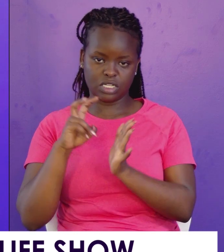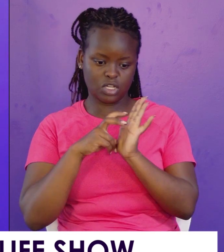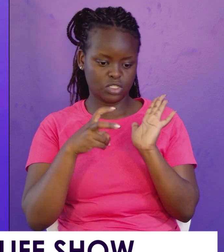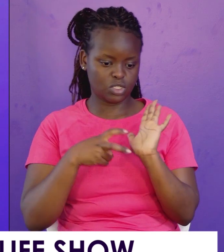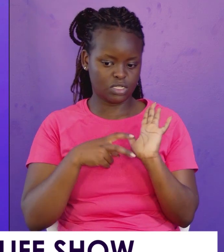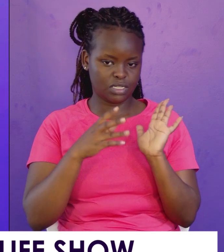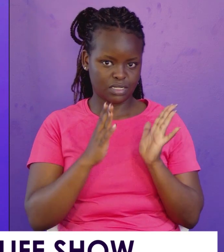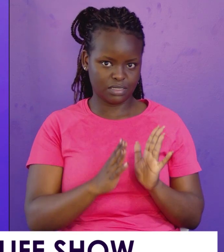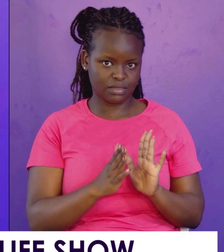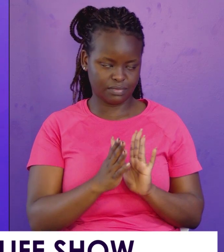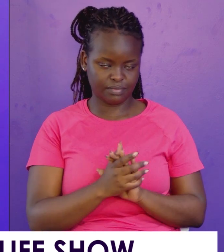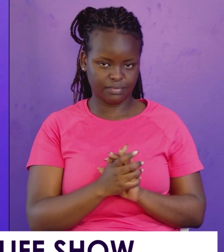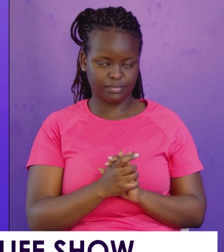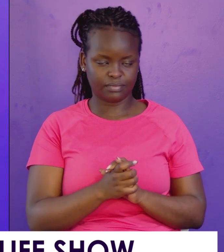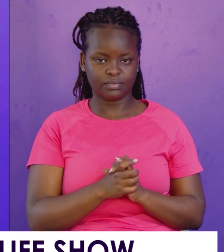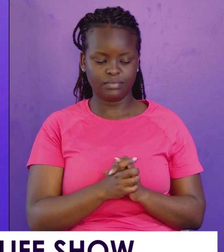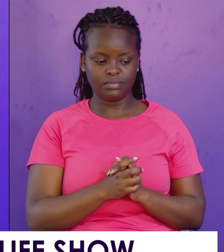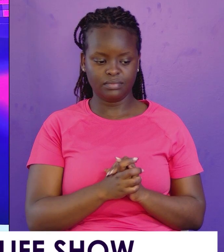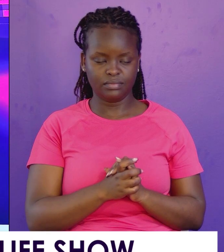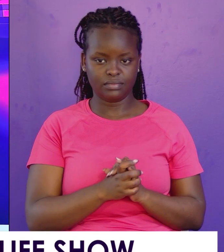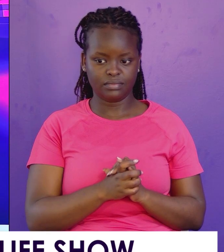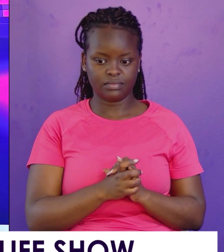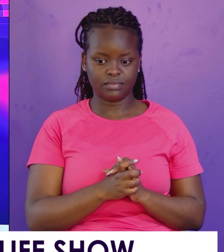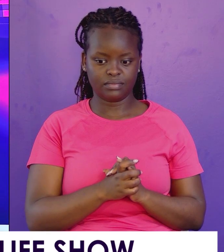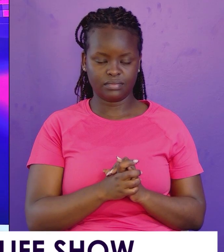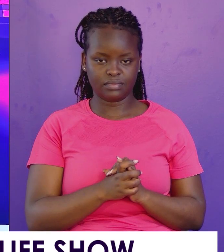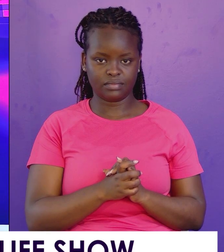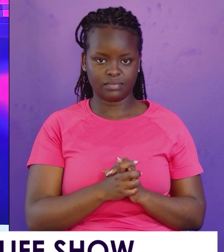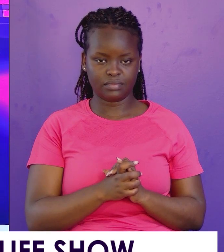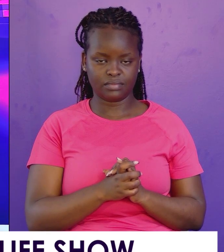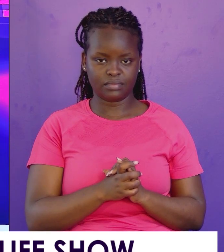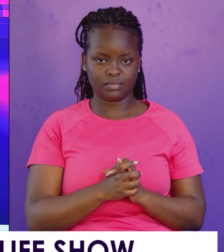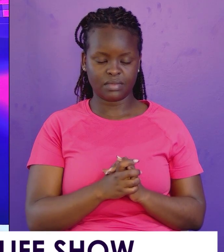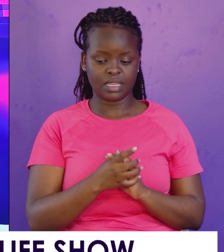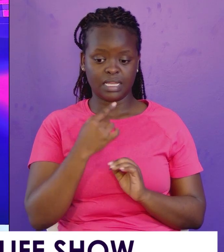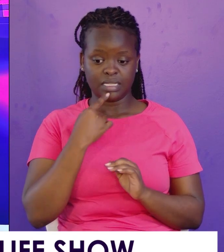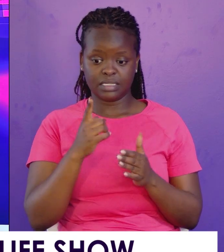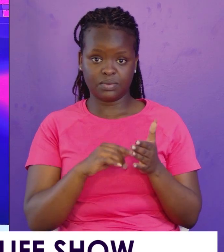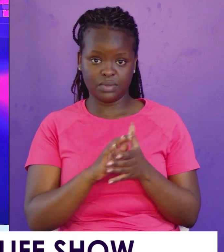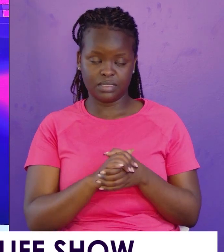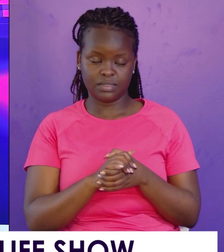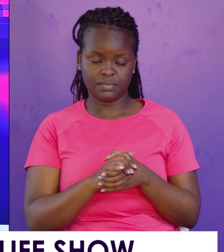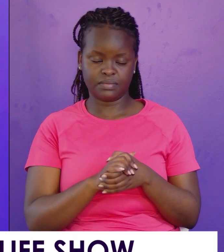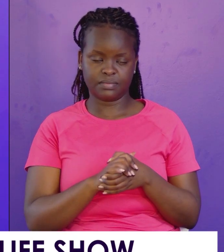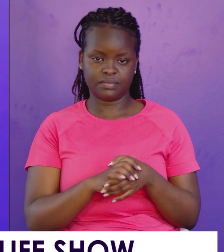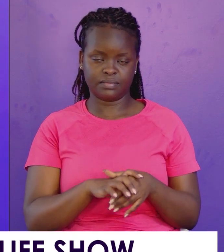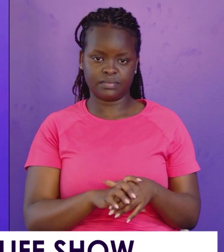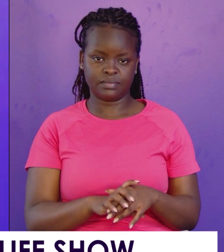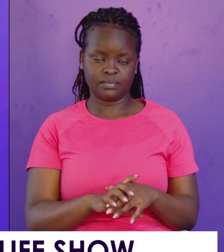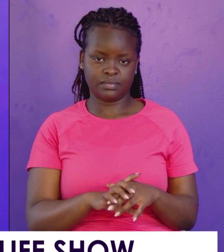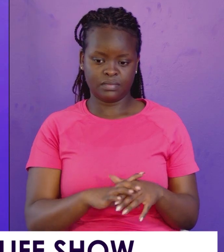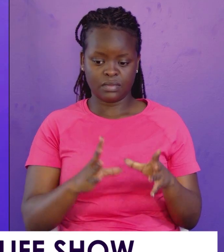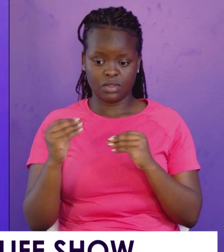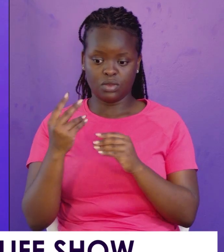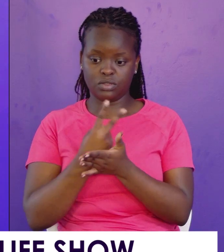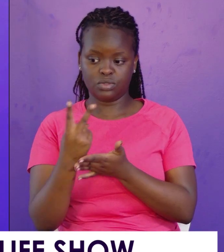Yeah, Instead of he had a way and- of communicating to us very effectively. And she said, and she had only gone for 2